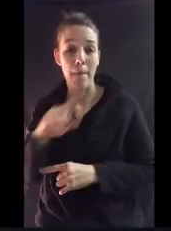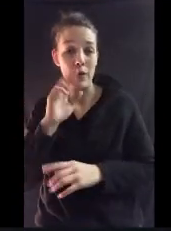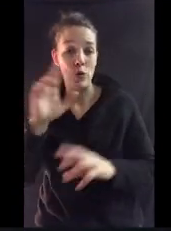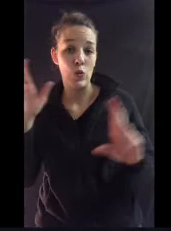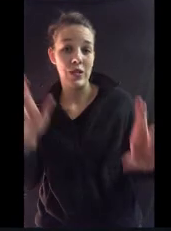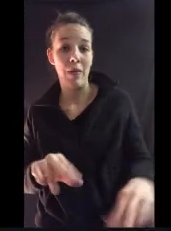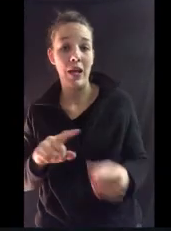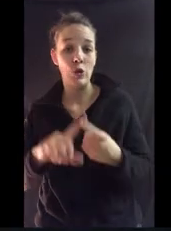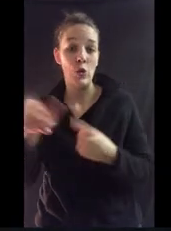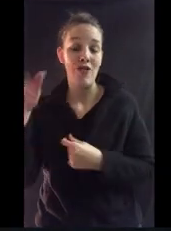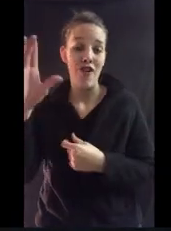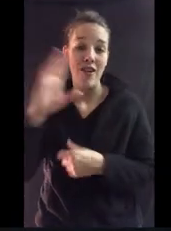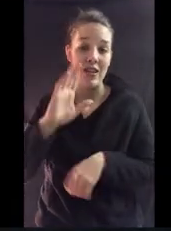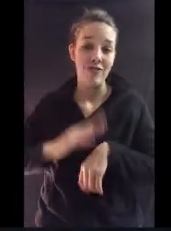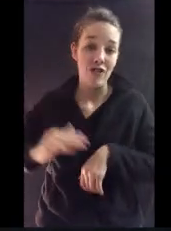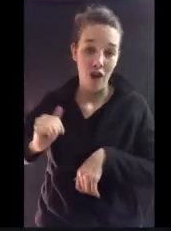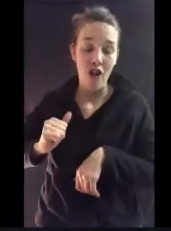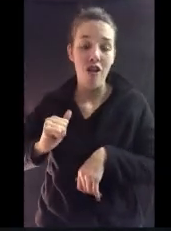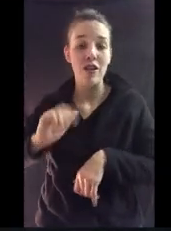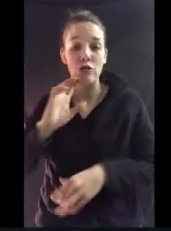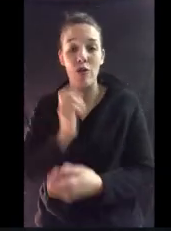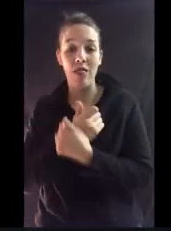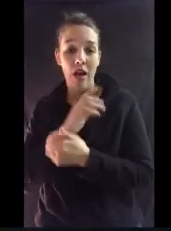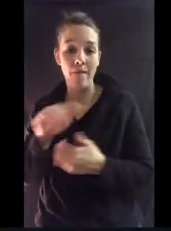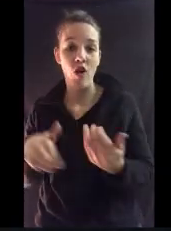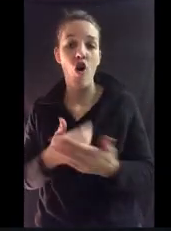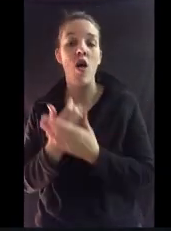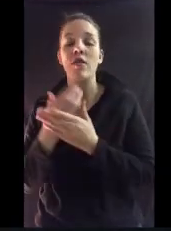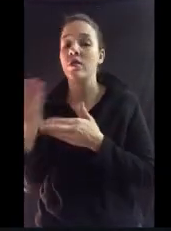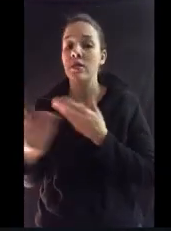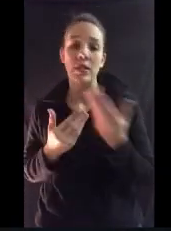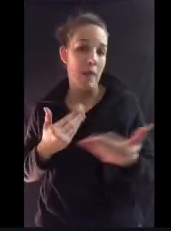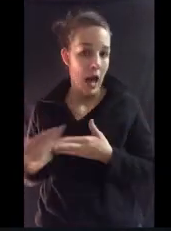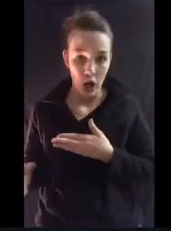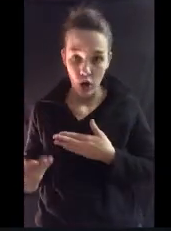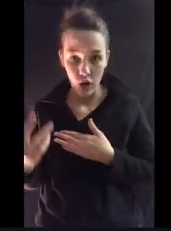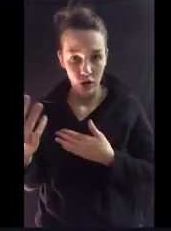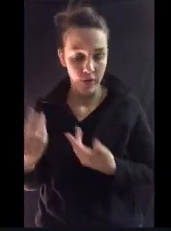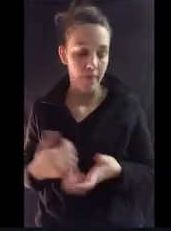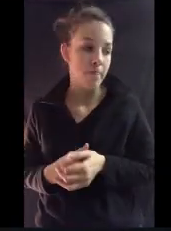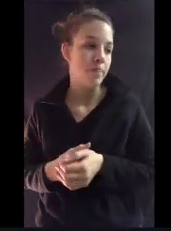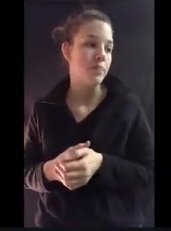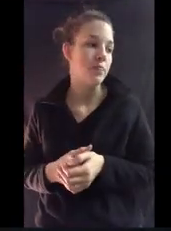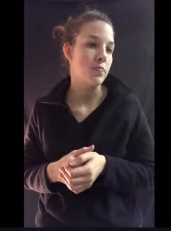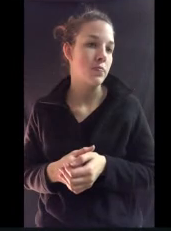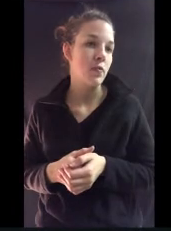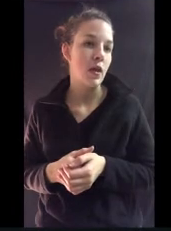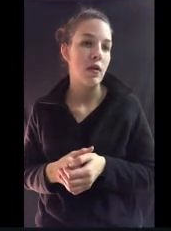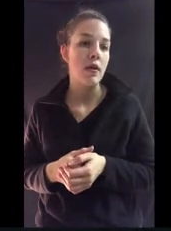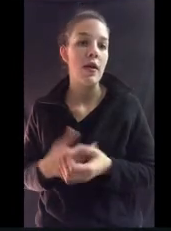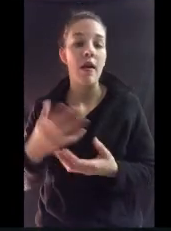Jesus, to hear them and to respond to God's call to love all despite it all.